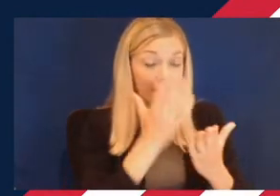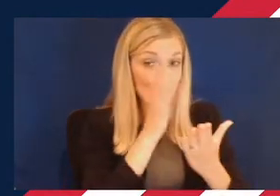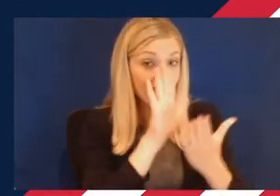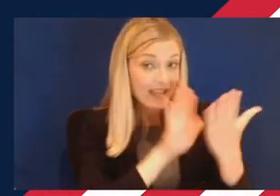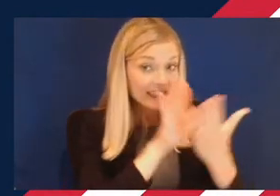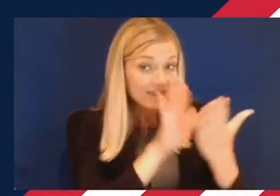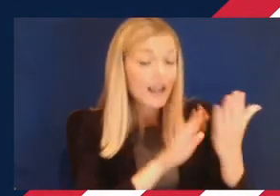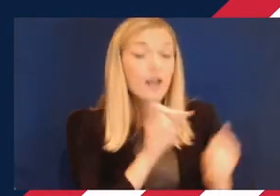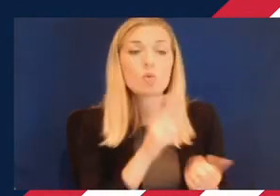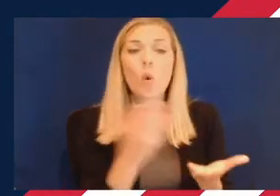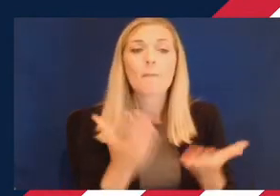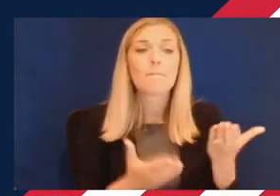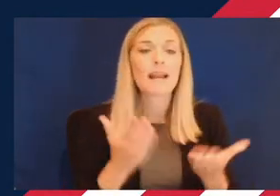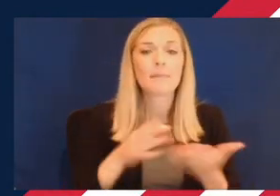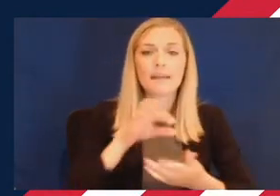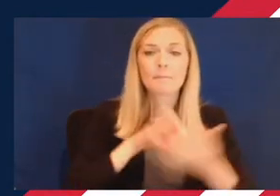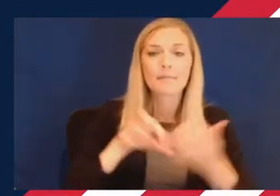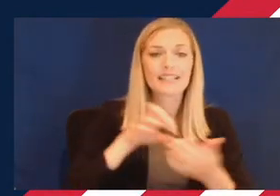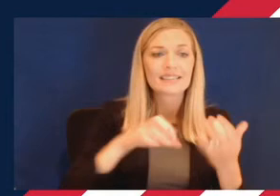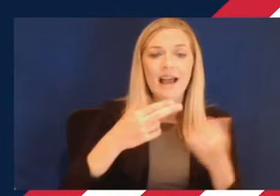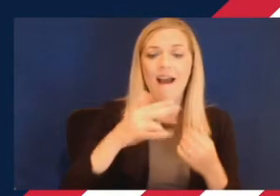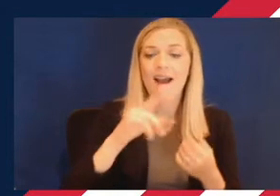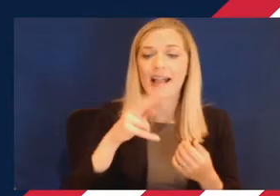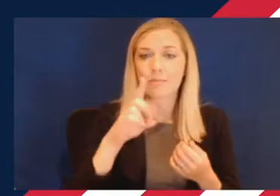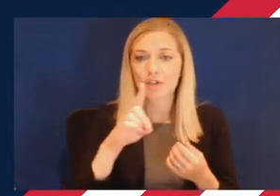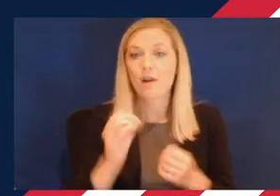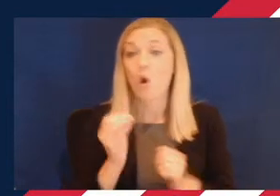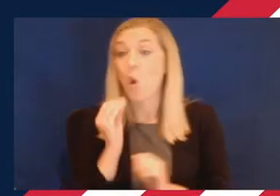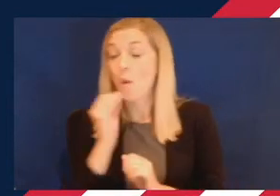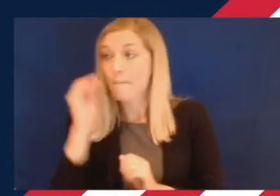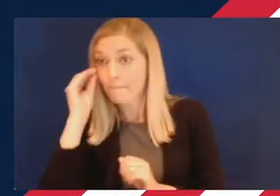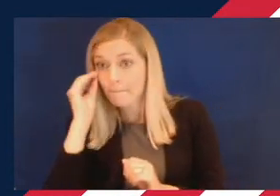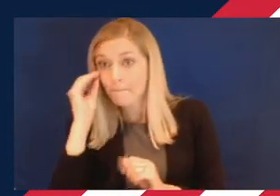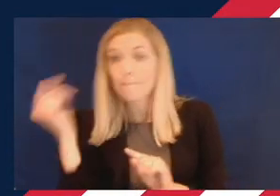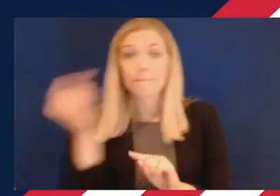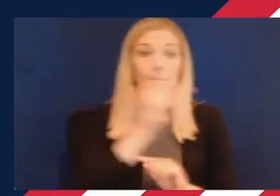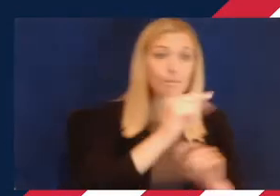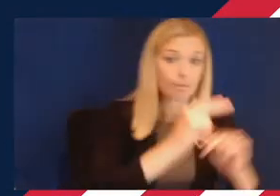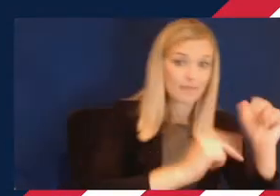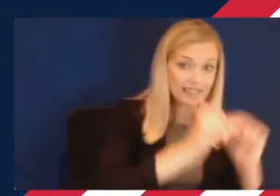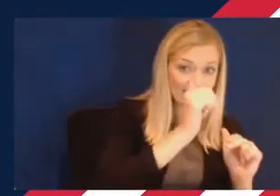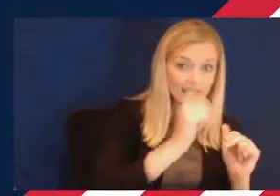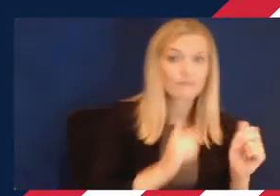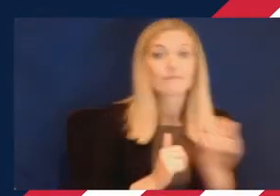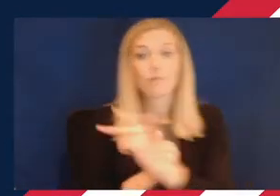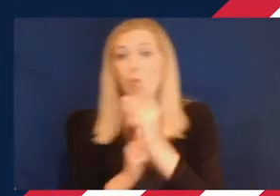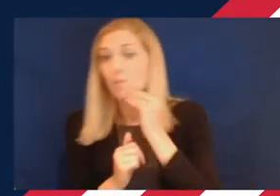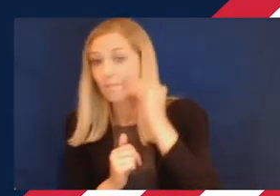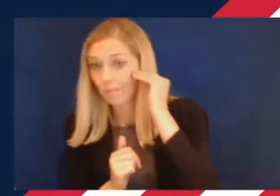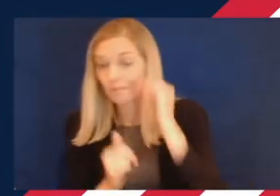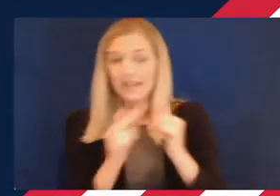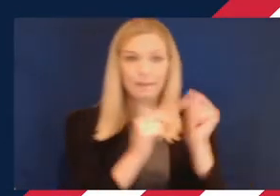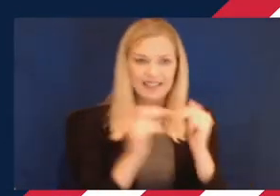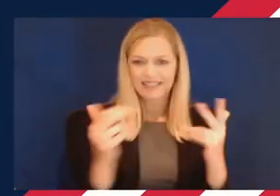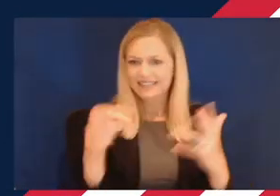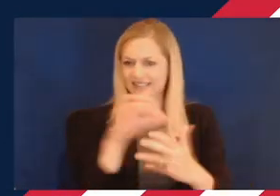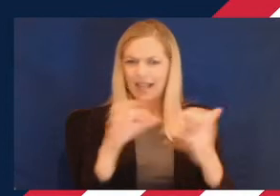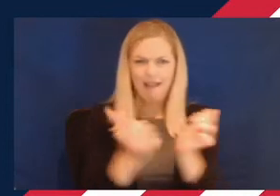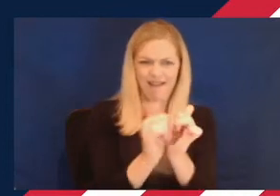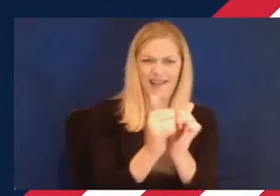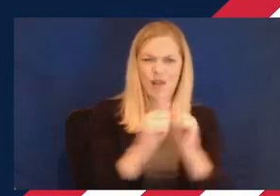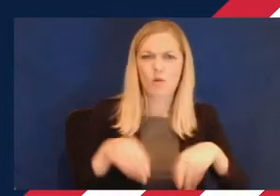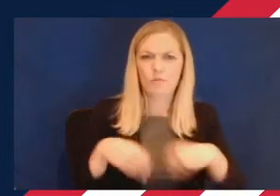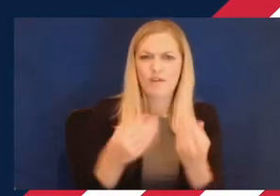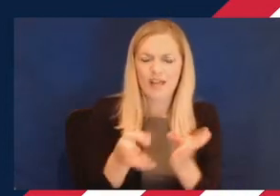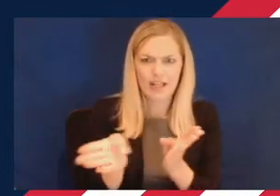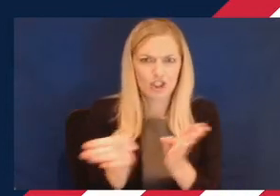remote learning for a bit, or whether they are in actual school campuses. I think that's the more important